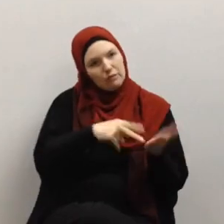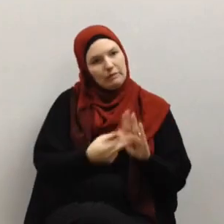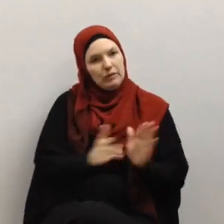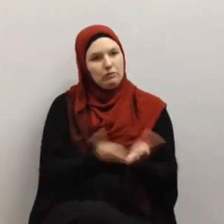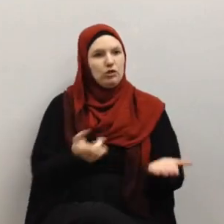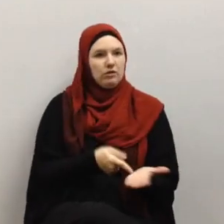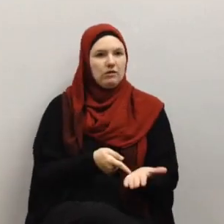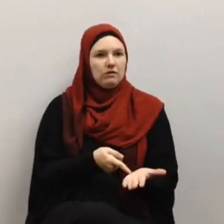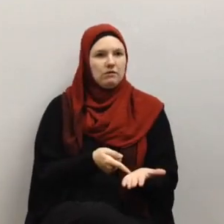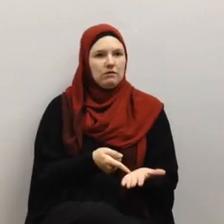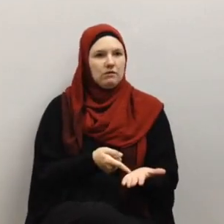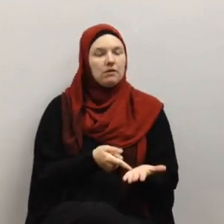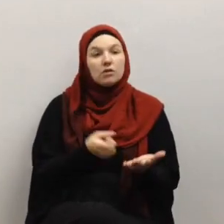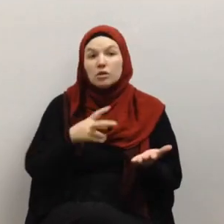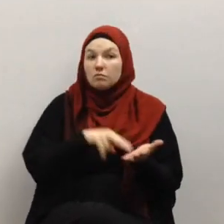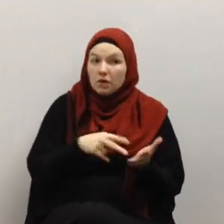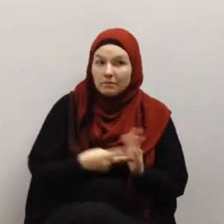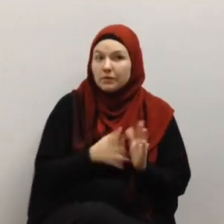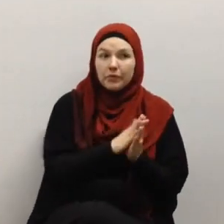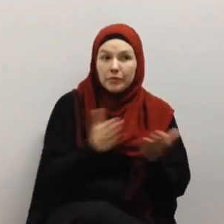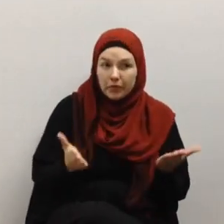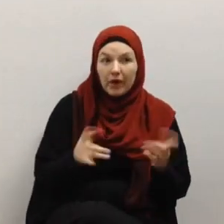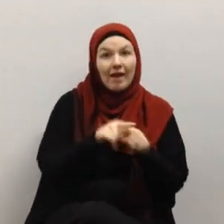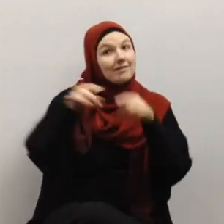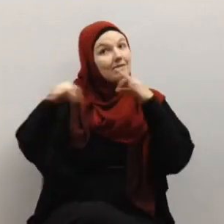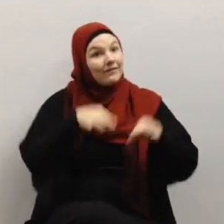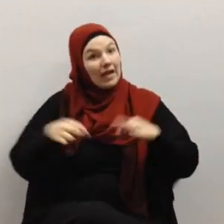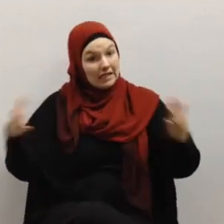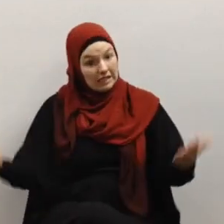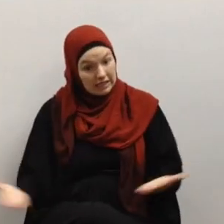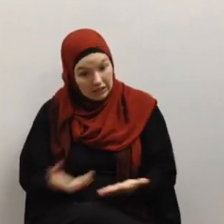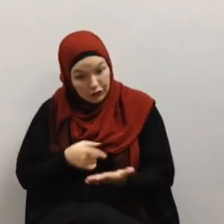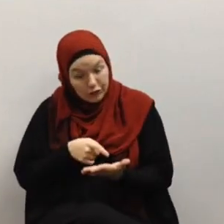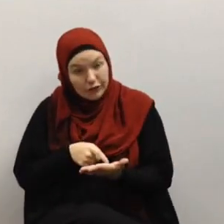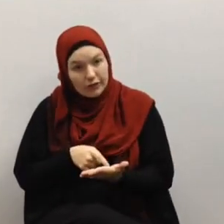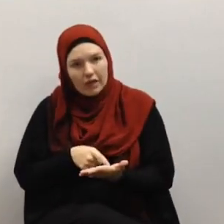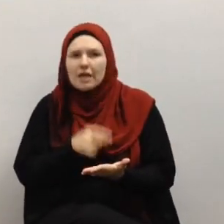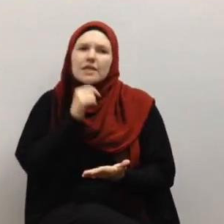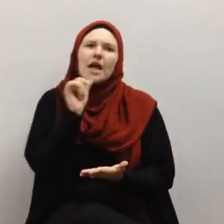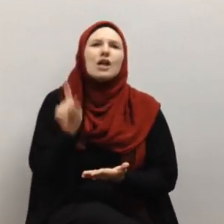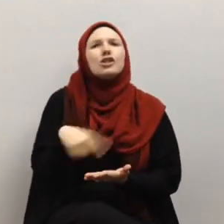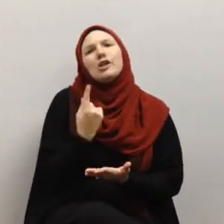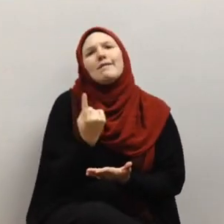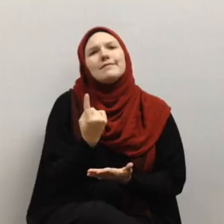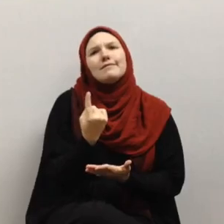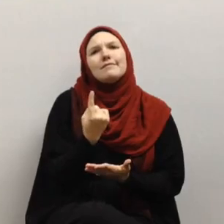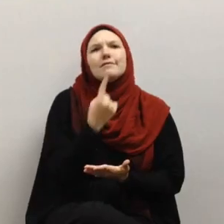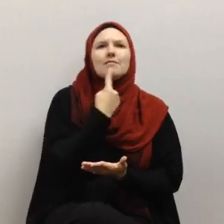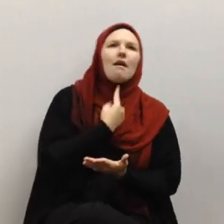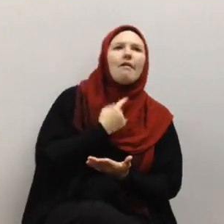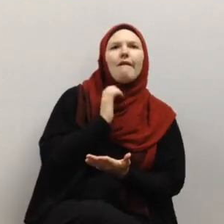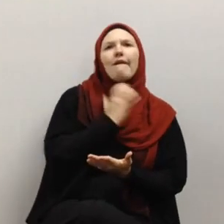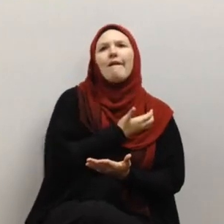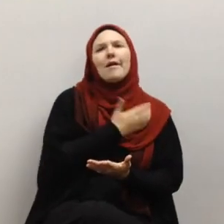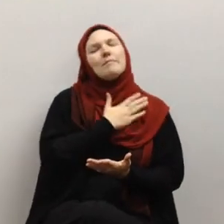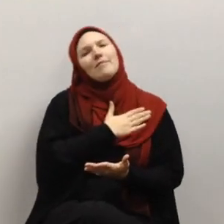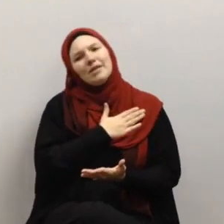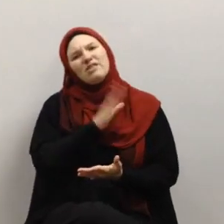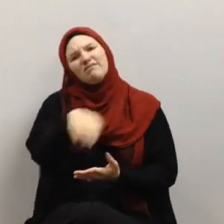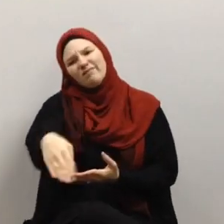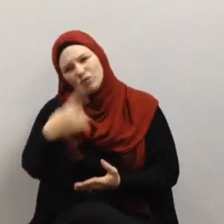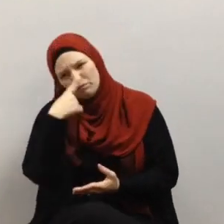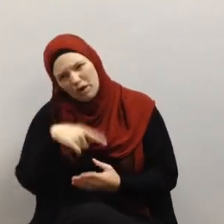book. So the purpose of the book as defined here is not just to tell us, would you please